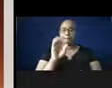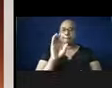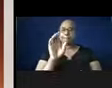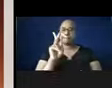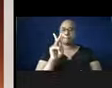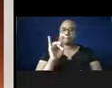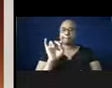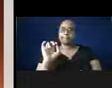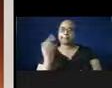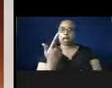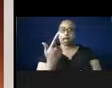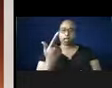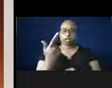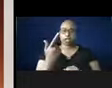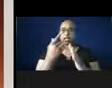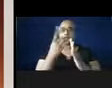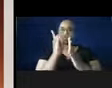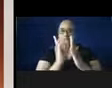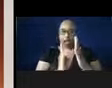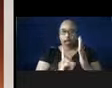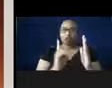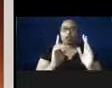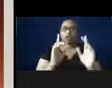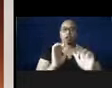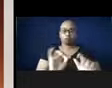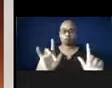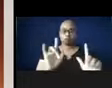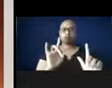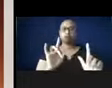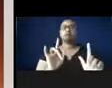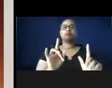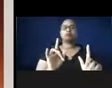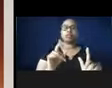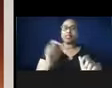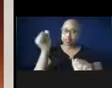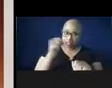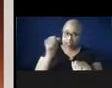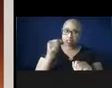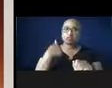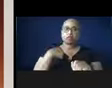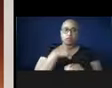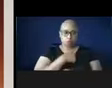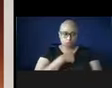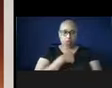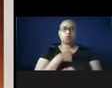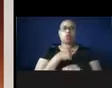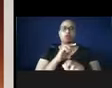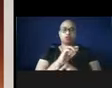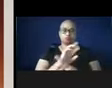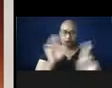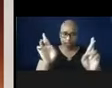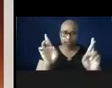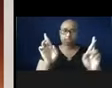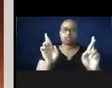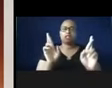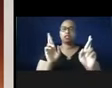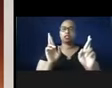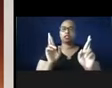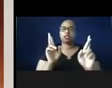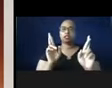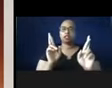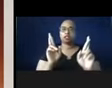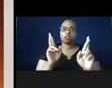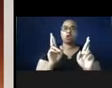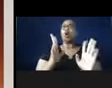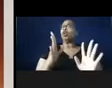ready? We were shovel ready because of the work that the park had done long before